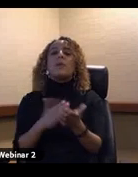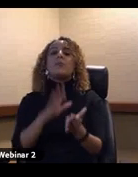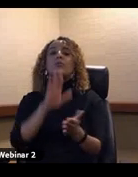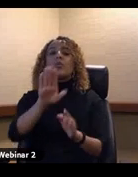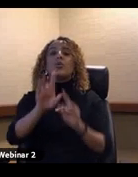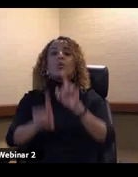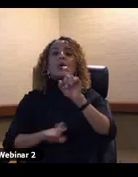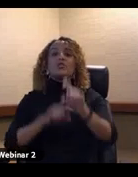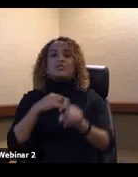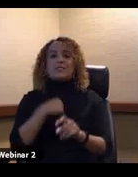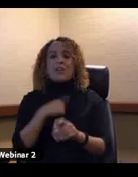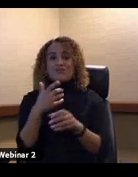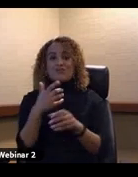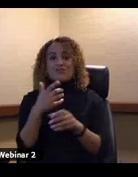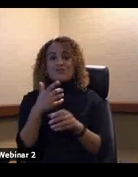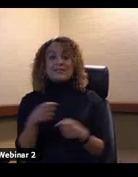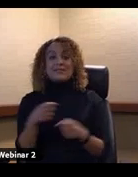questions that I've received.